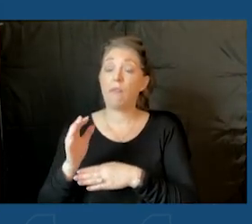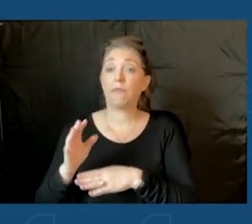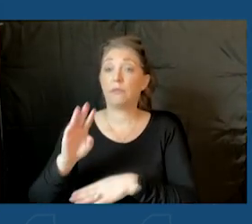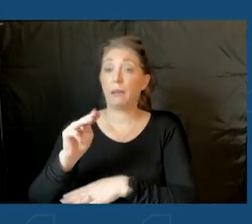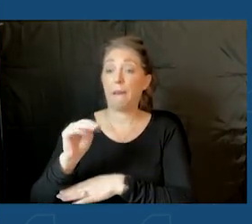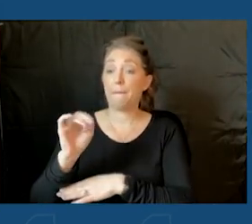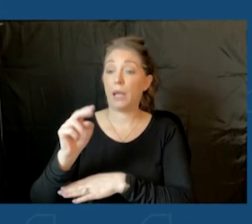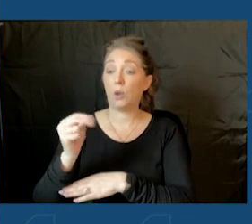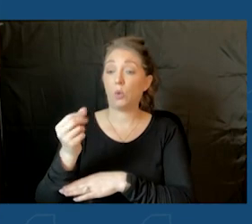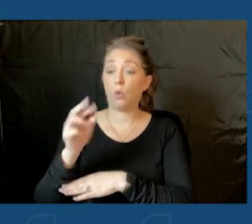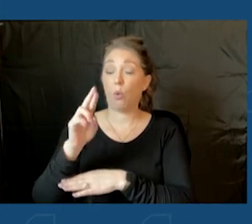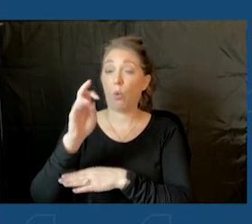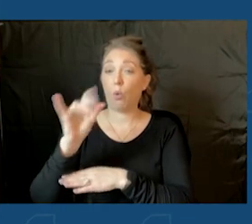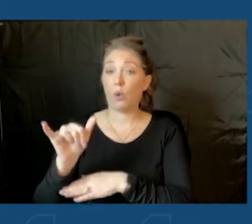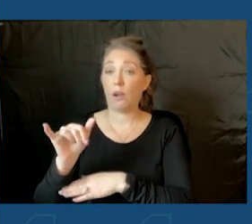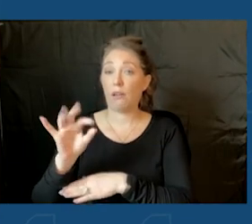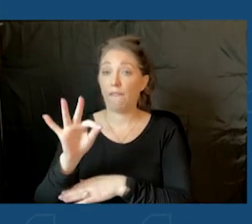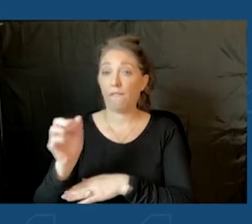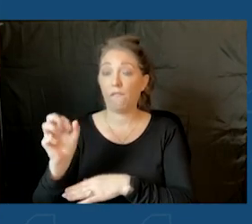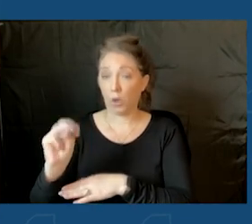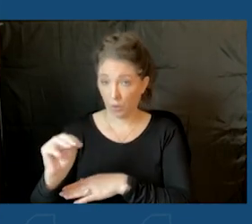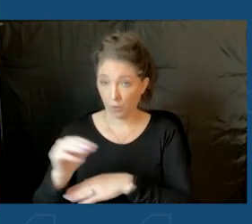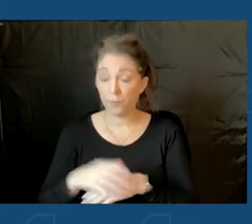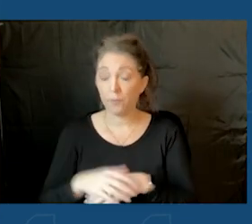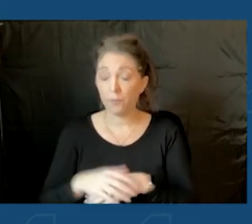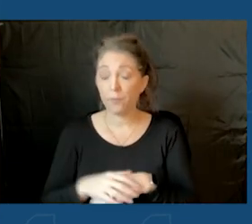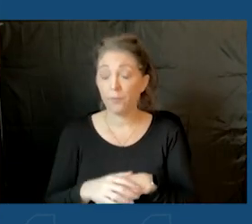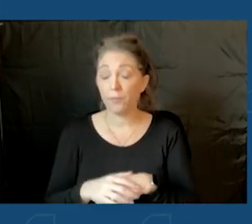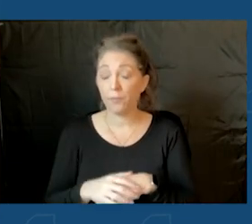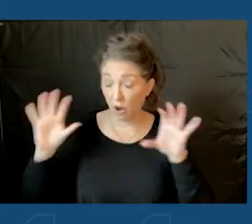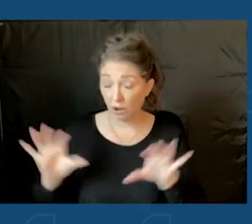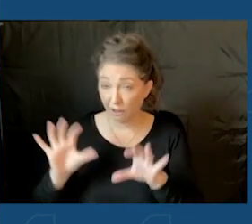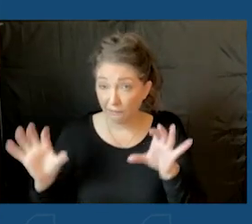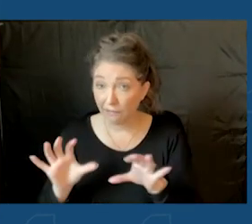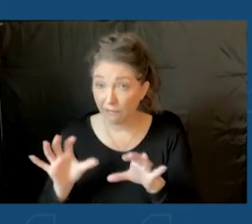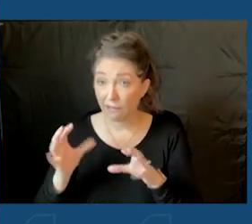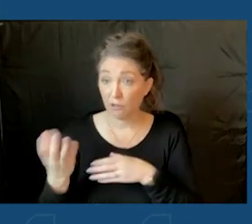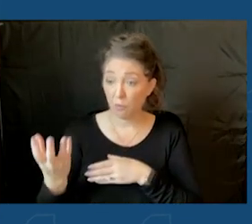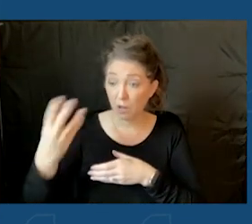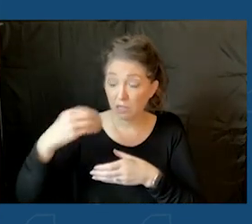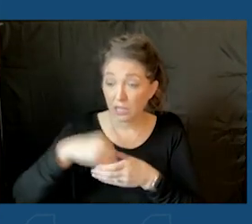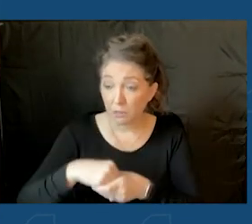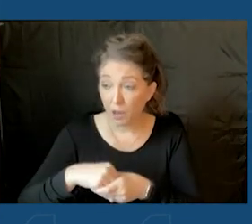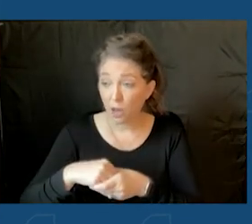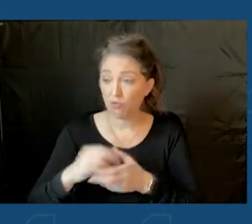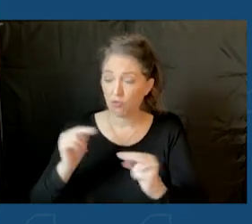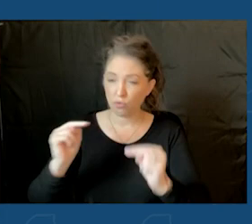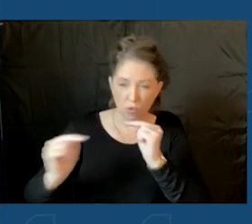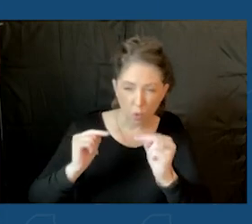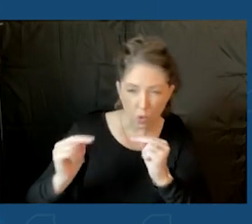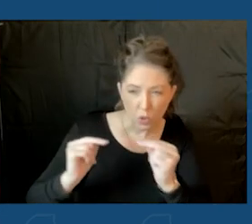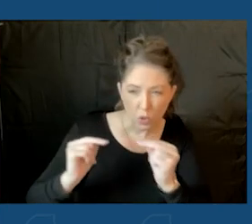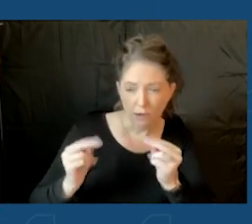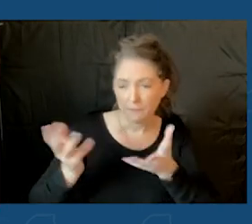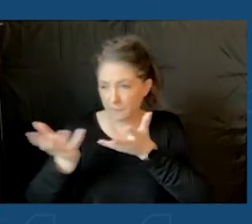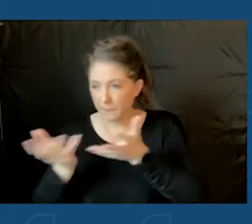importantly, their active and influential participation in the negotiations and deal-making turned into a key partnership.